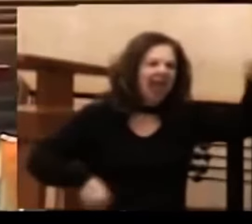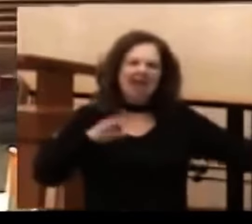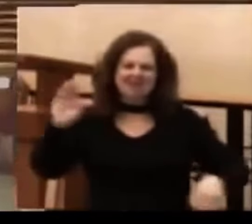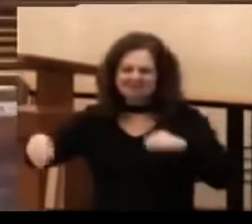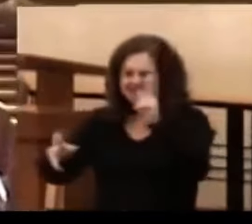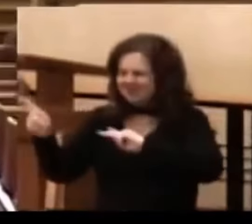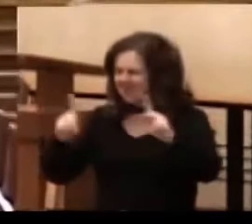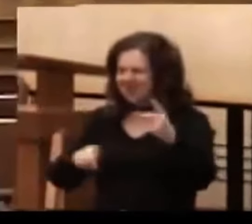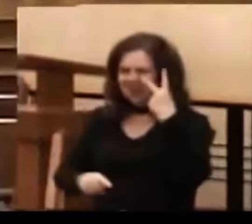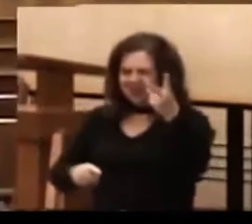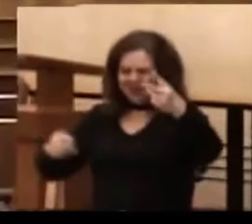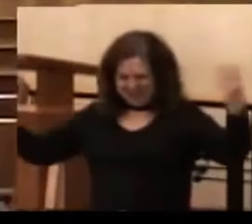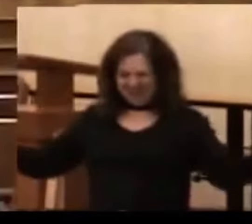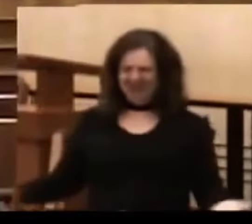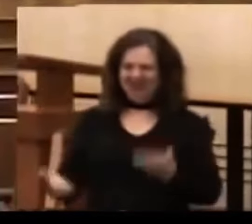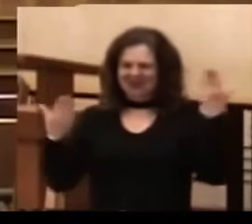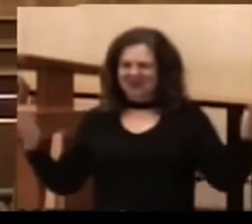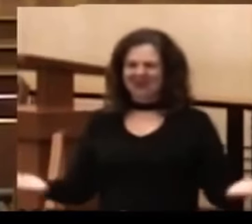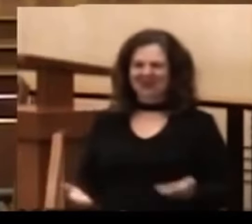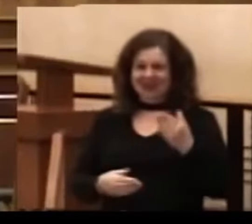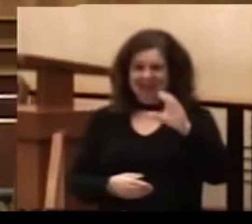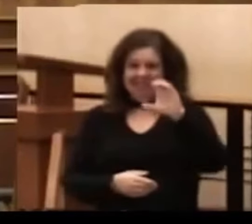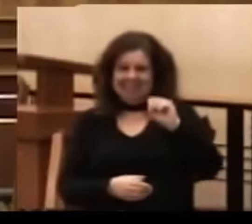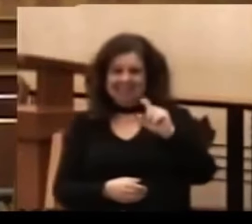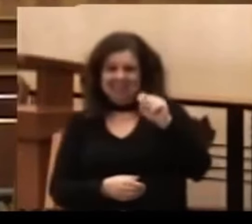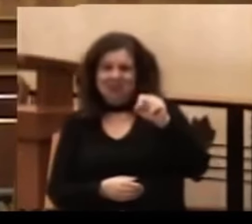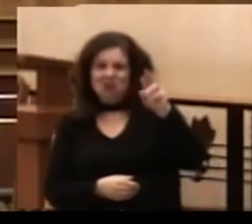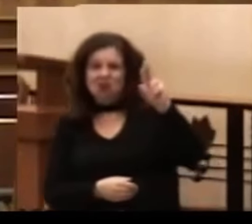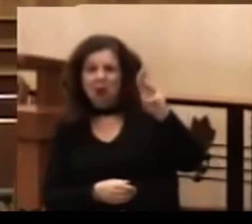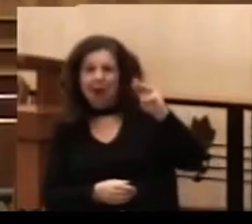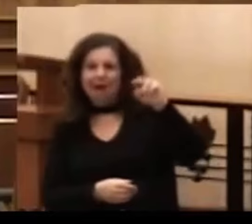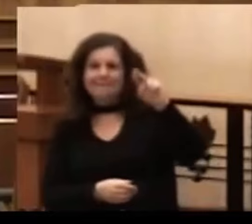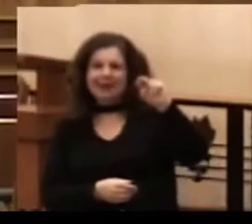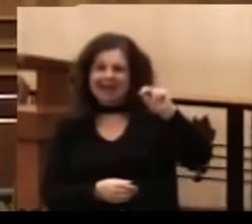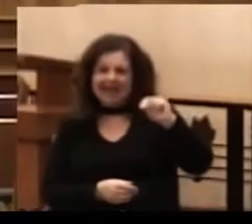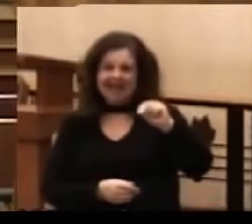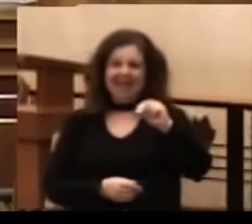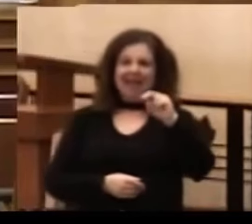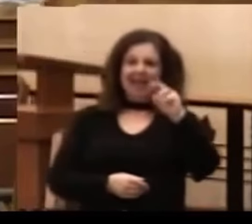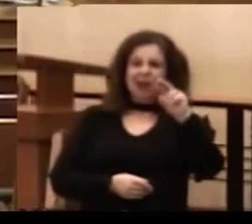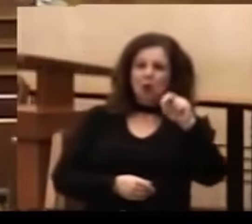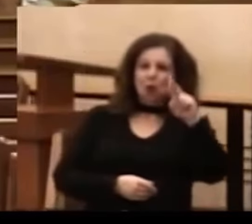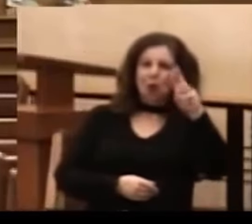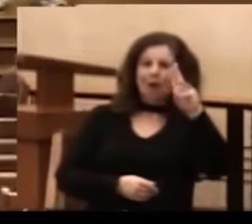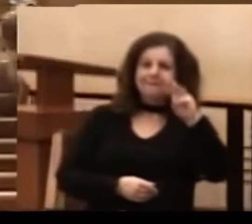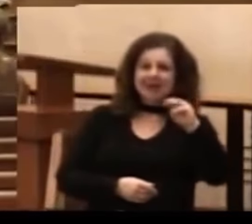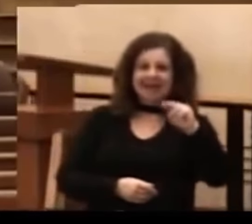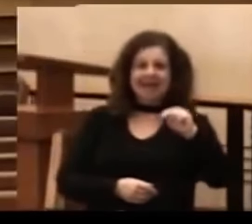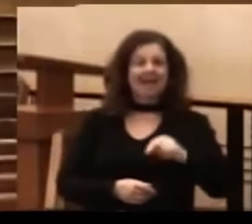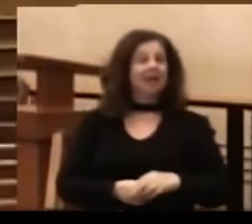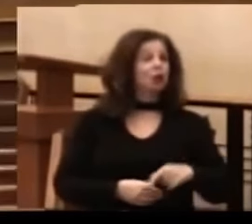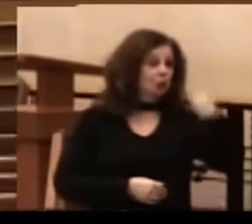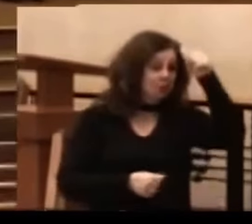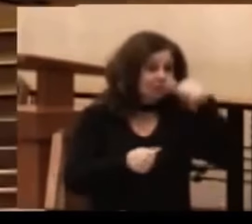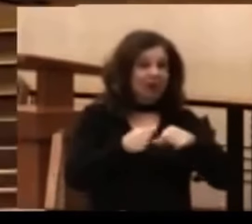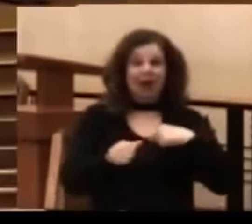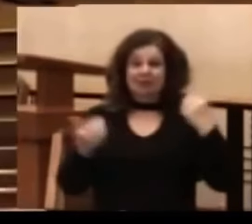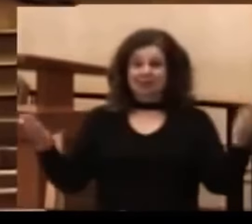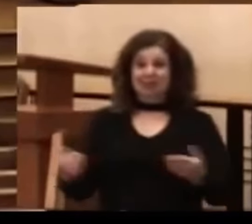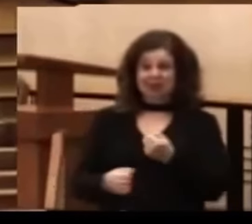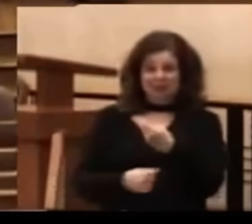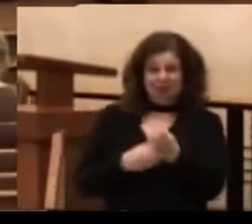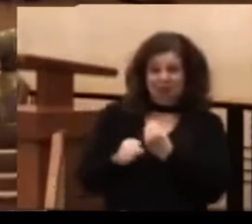People, look who's back, Stormin Norman. You might remember I was here just a few years